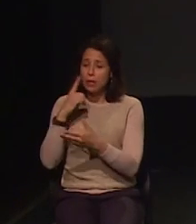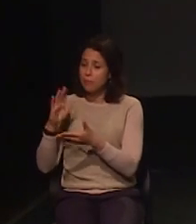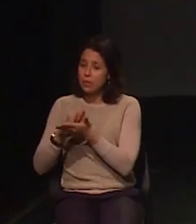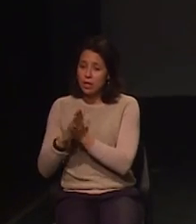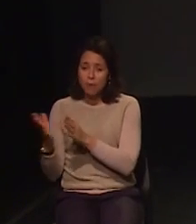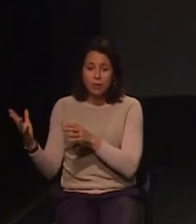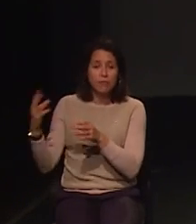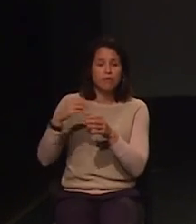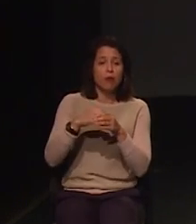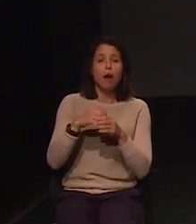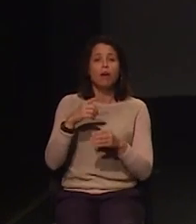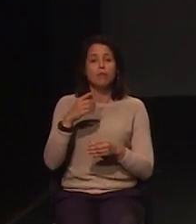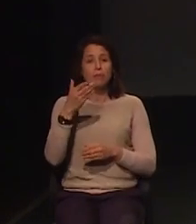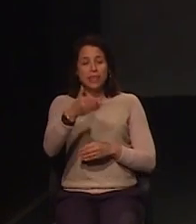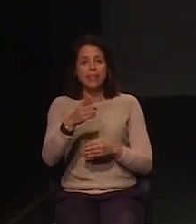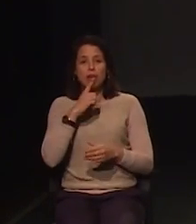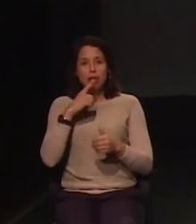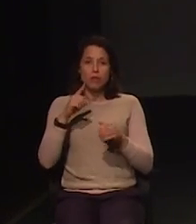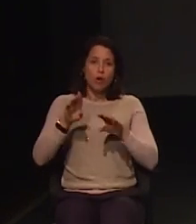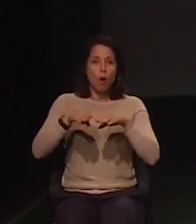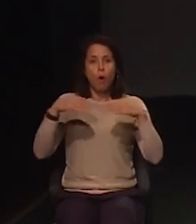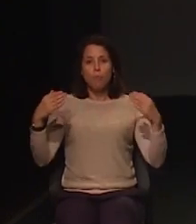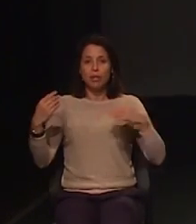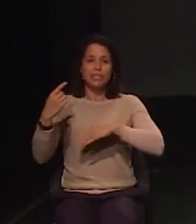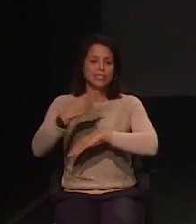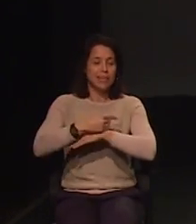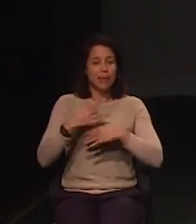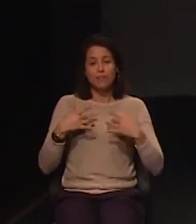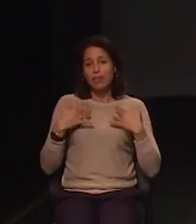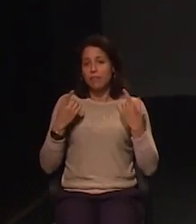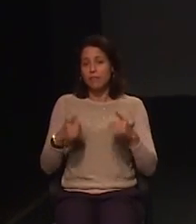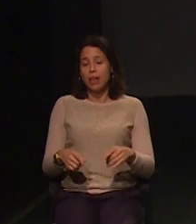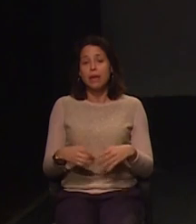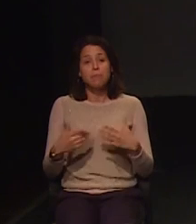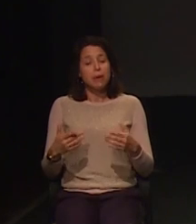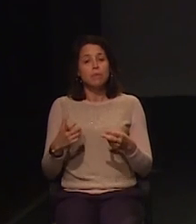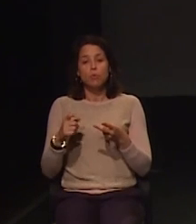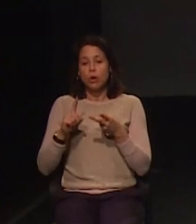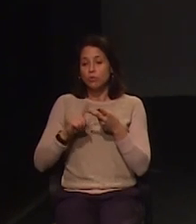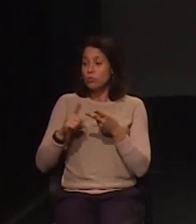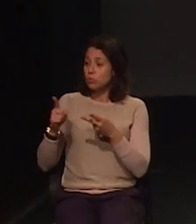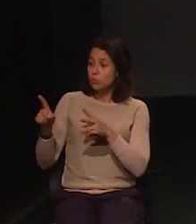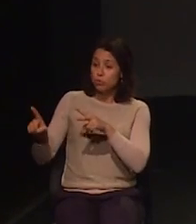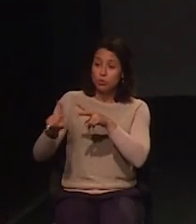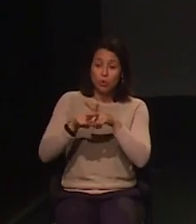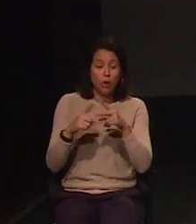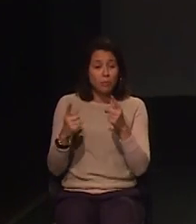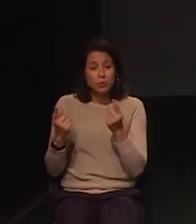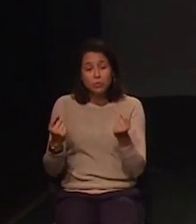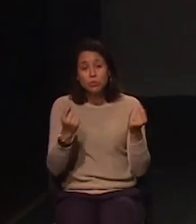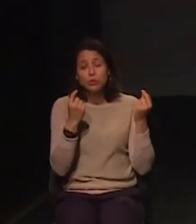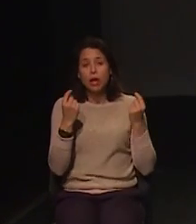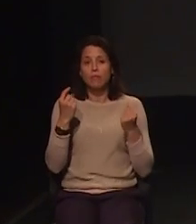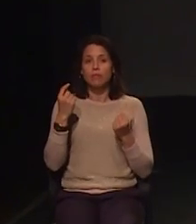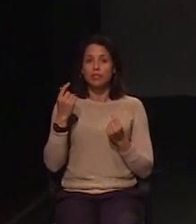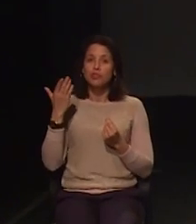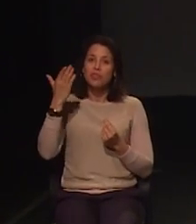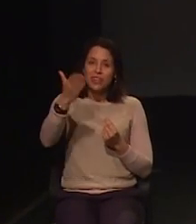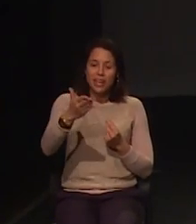these things. Maybe you'd like to, you know, show up and do stuff, you know, that gets you out there a little